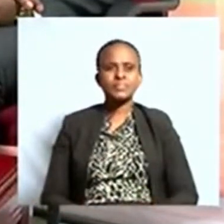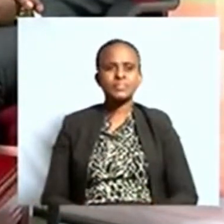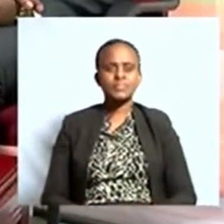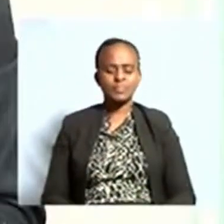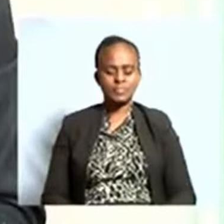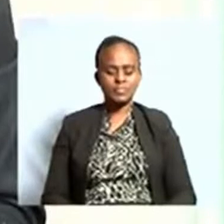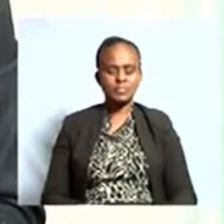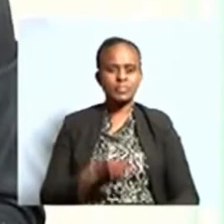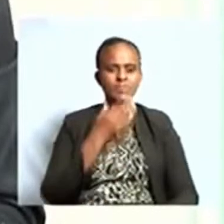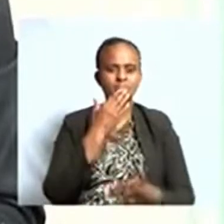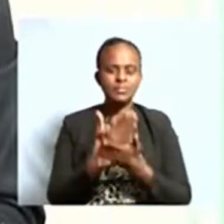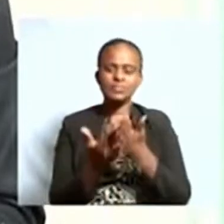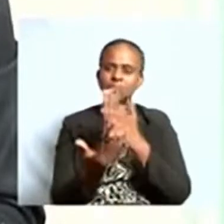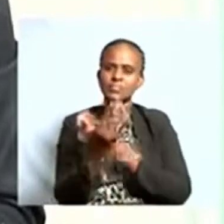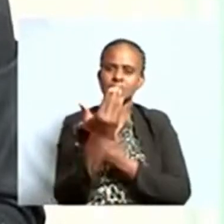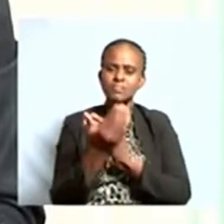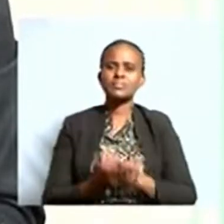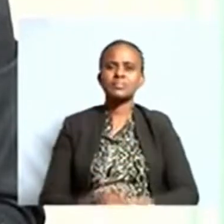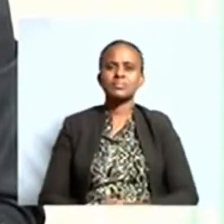Hello, good morning.